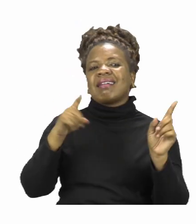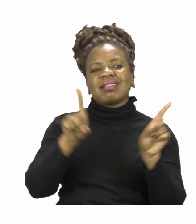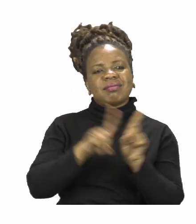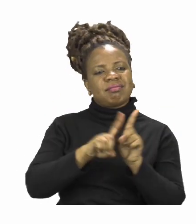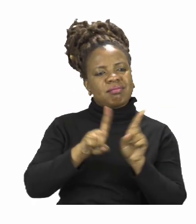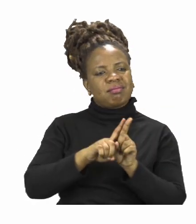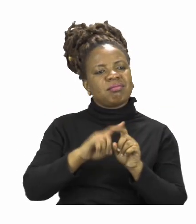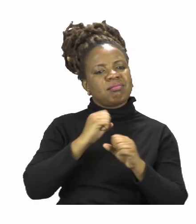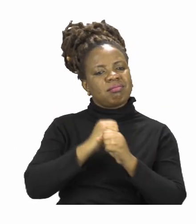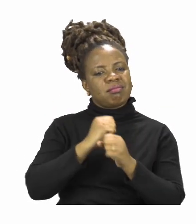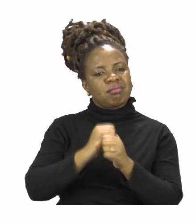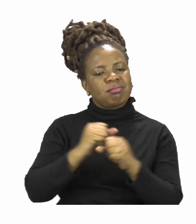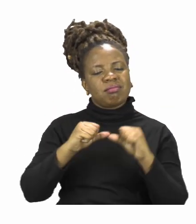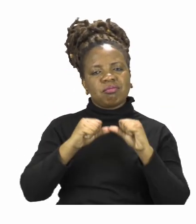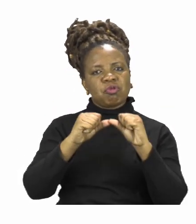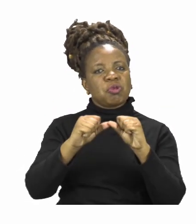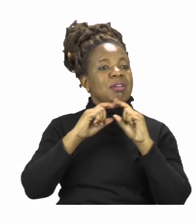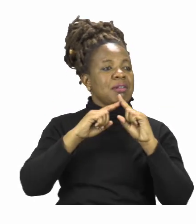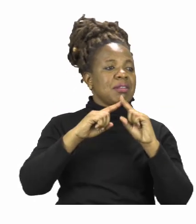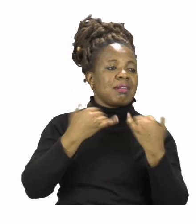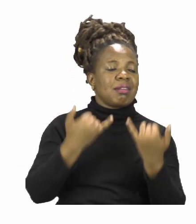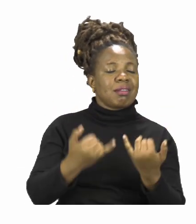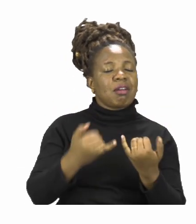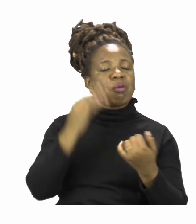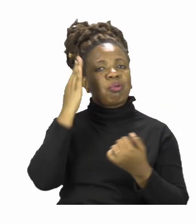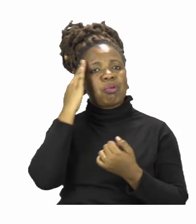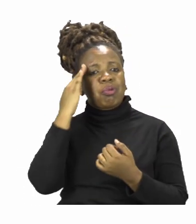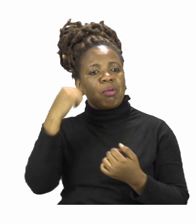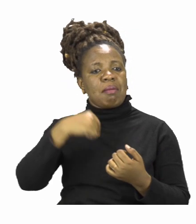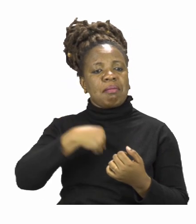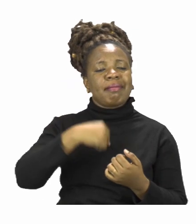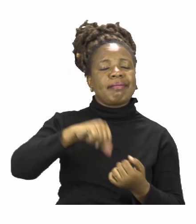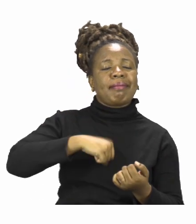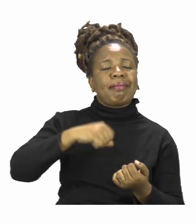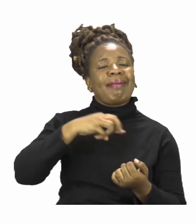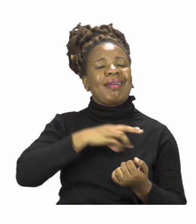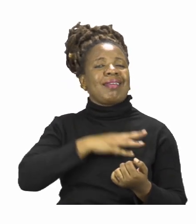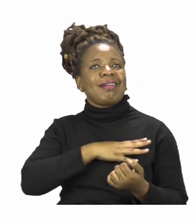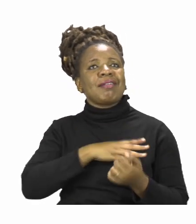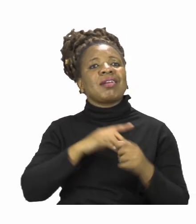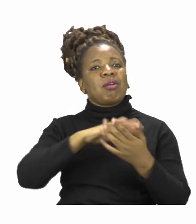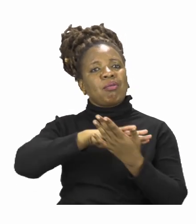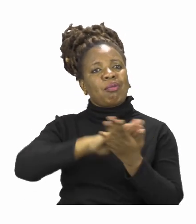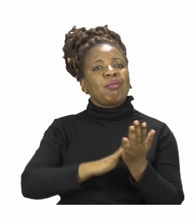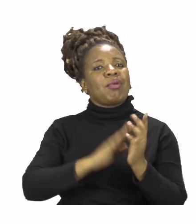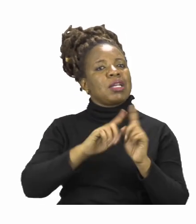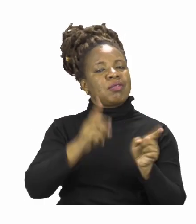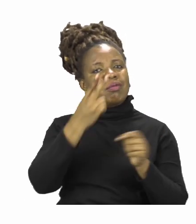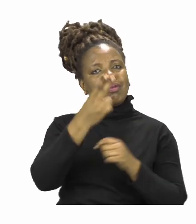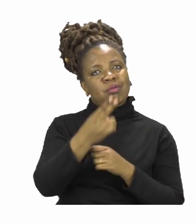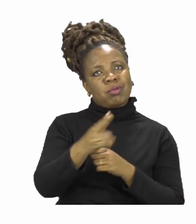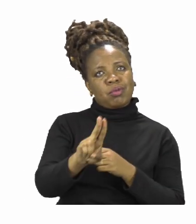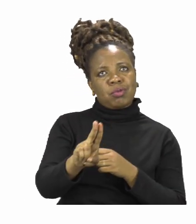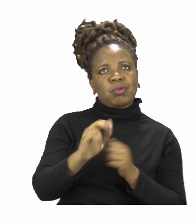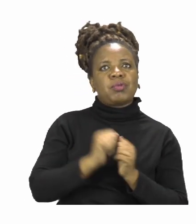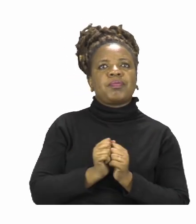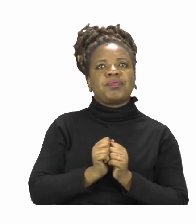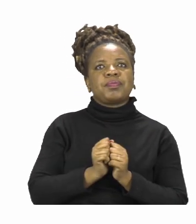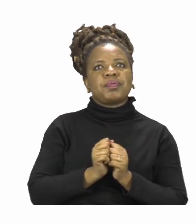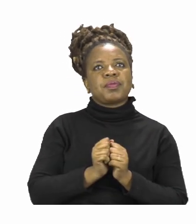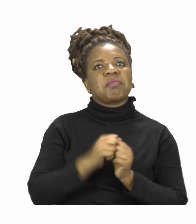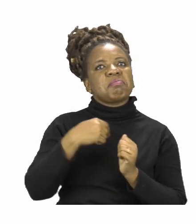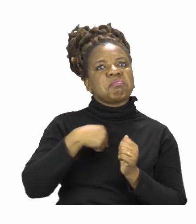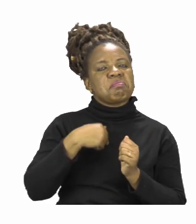am just an ordinary girl with an inherited disease, she said. Thank